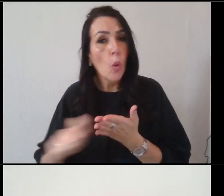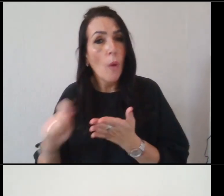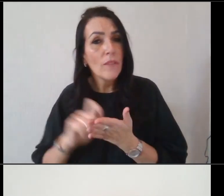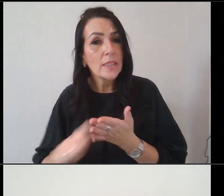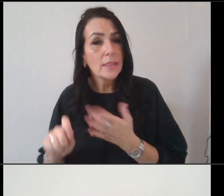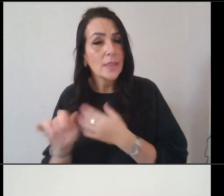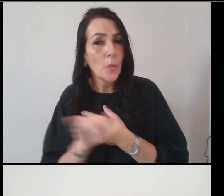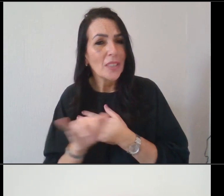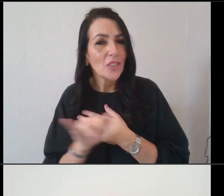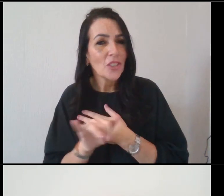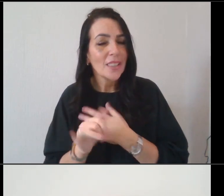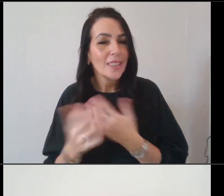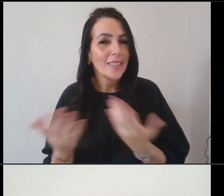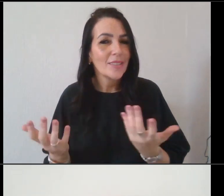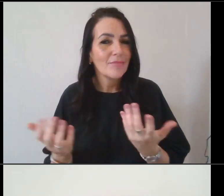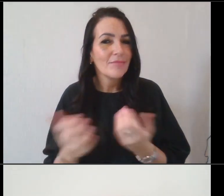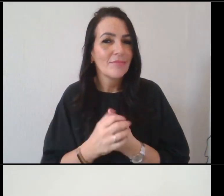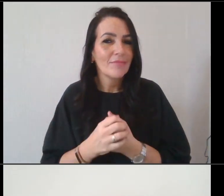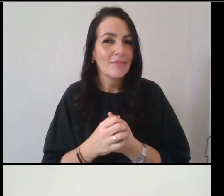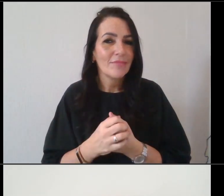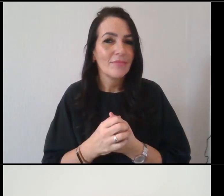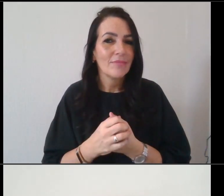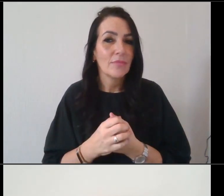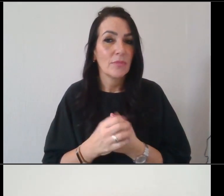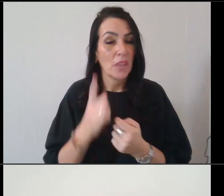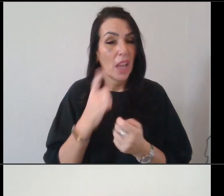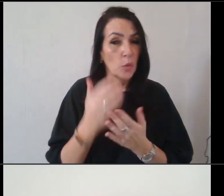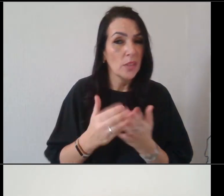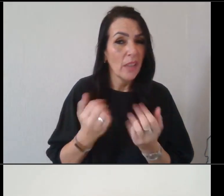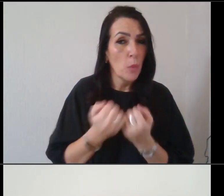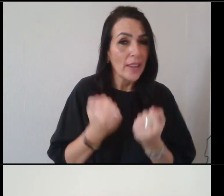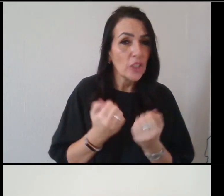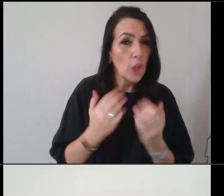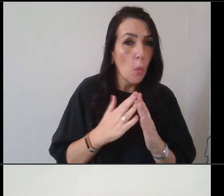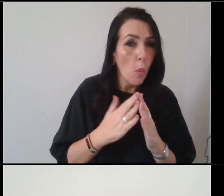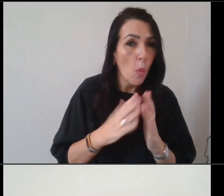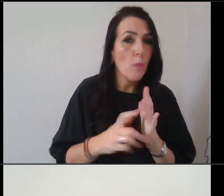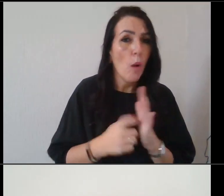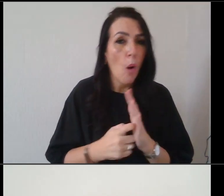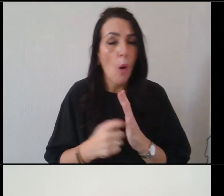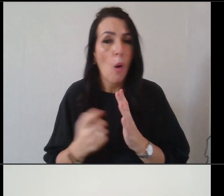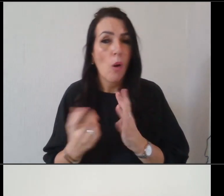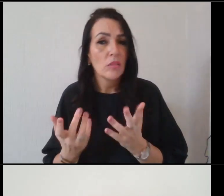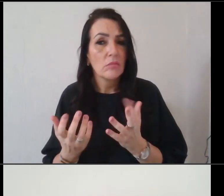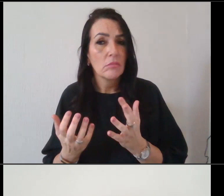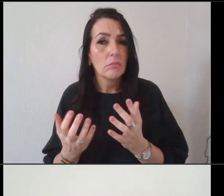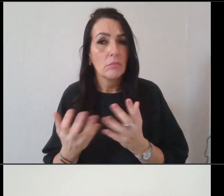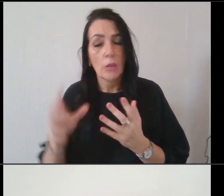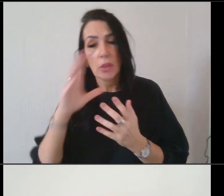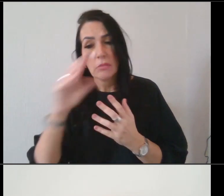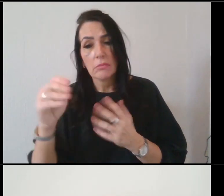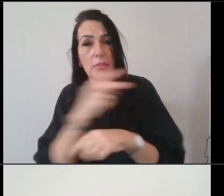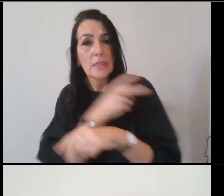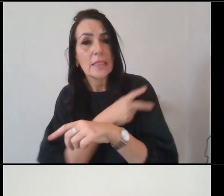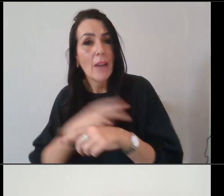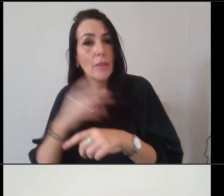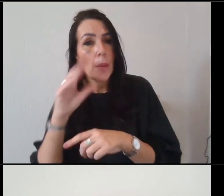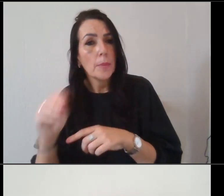with where you can save more energy or how you can communicate with your employees in the best way.